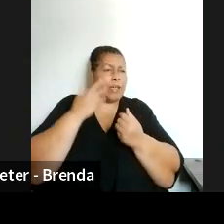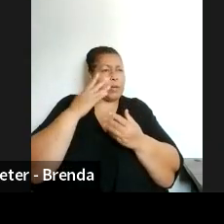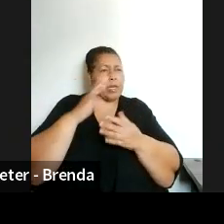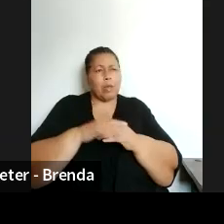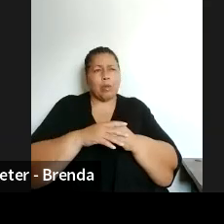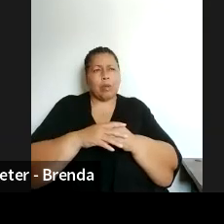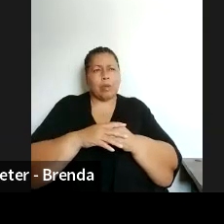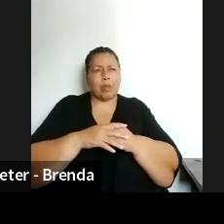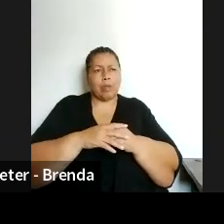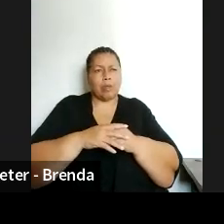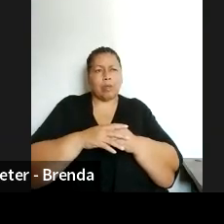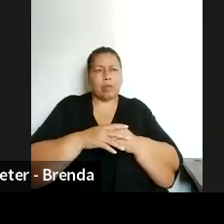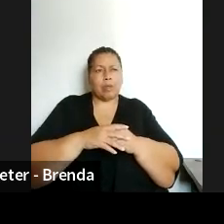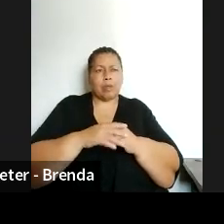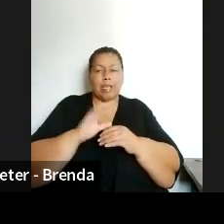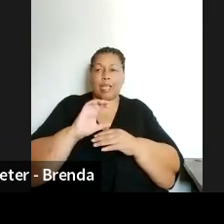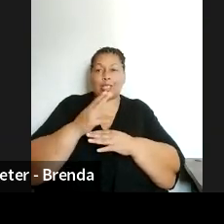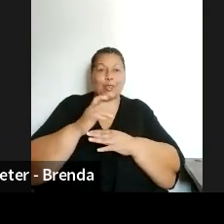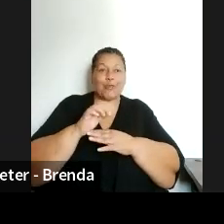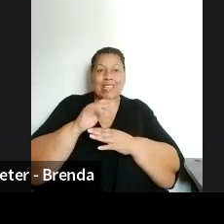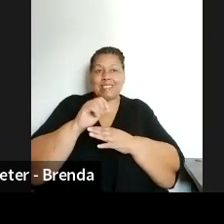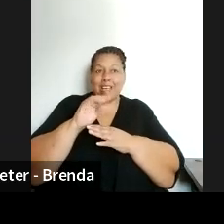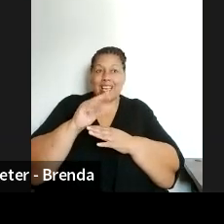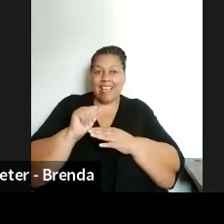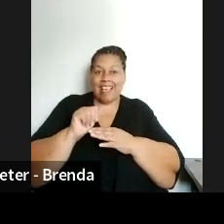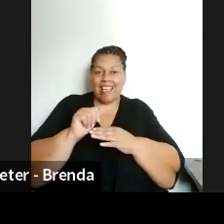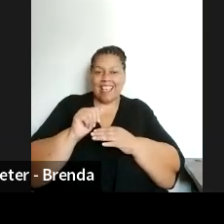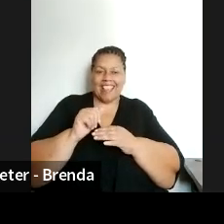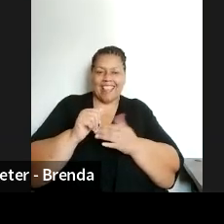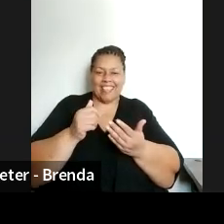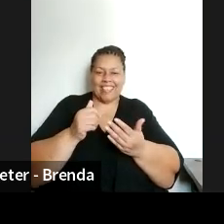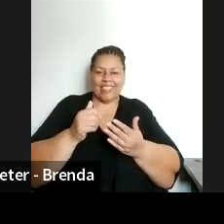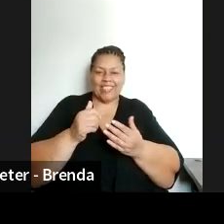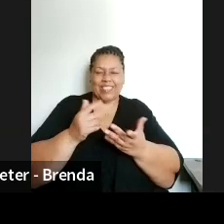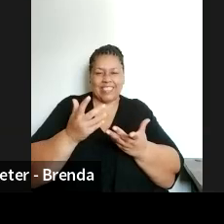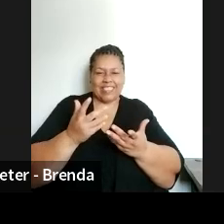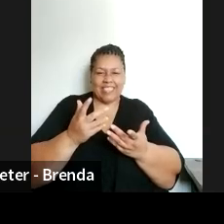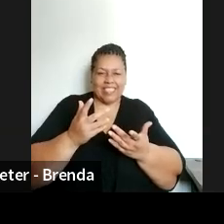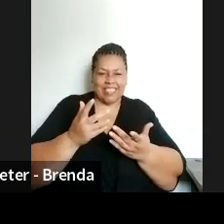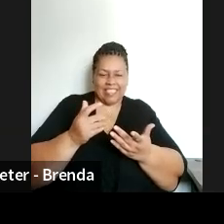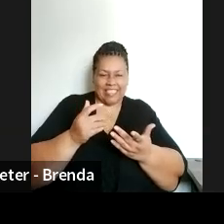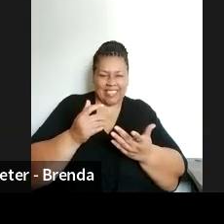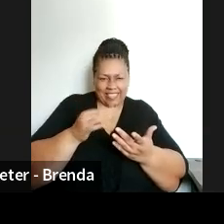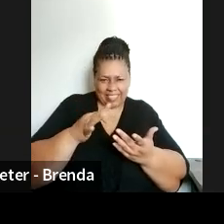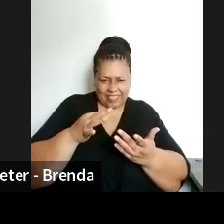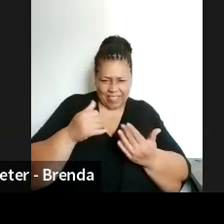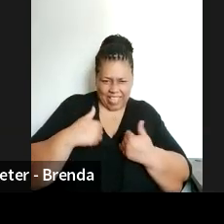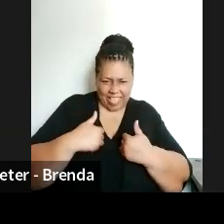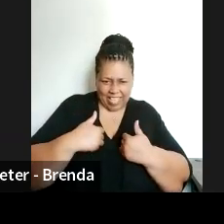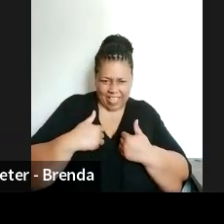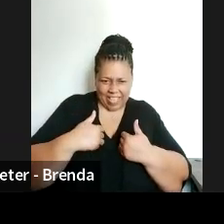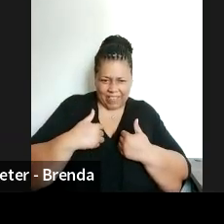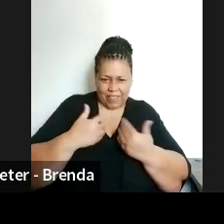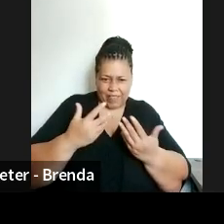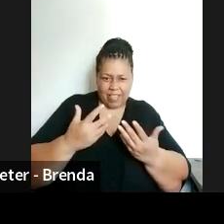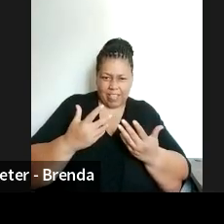points into charisma, which would get me more of a following. But if I had endurance, I could